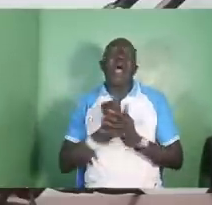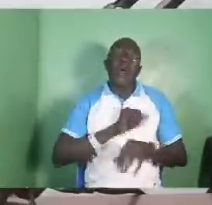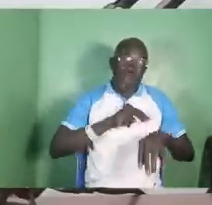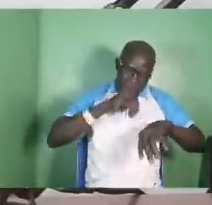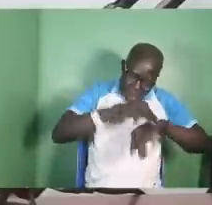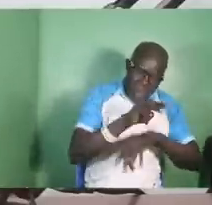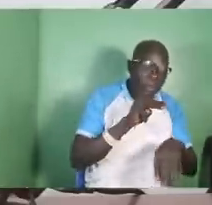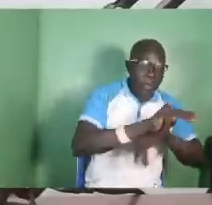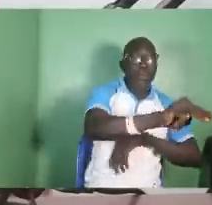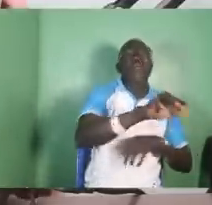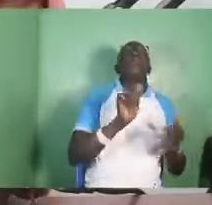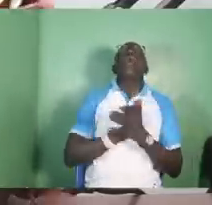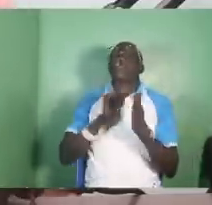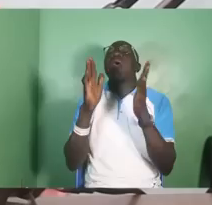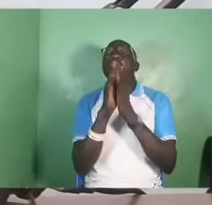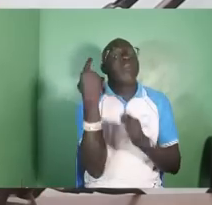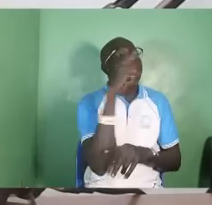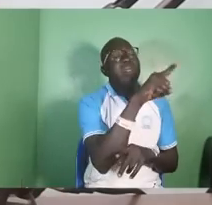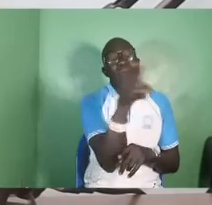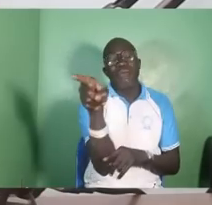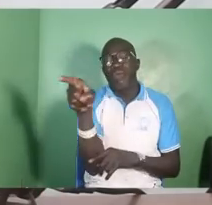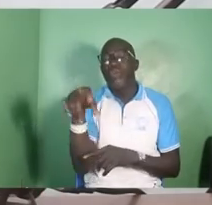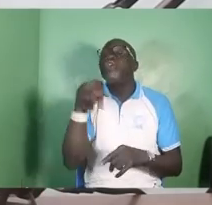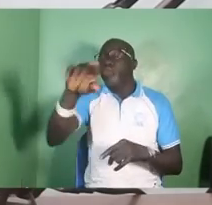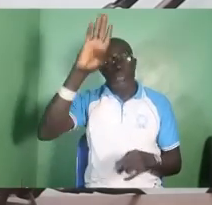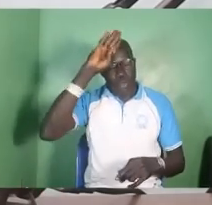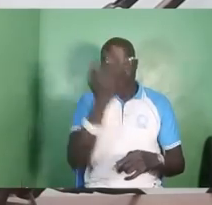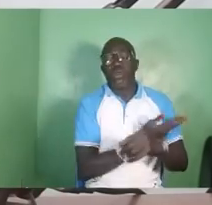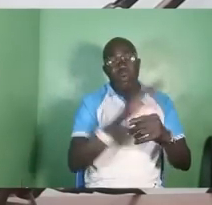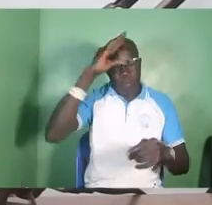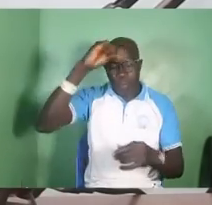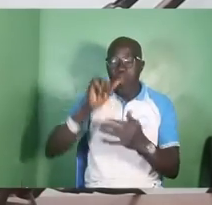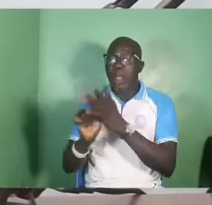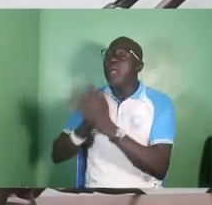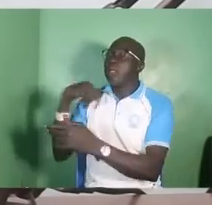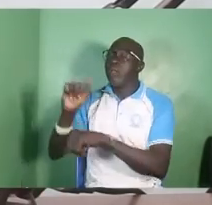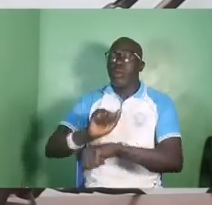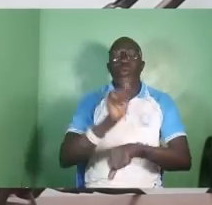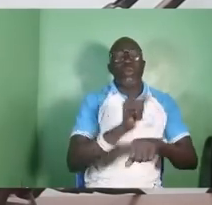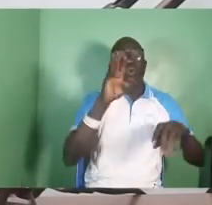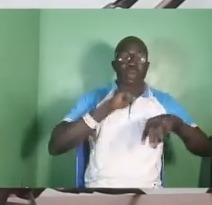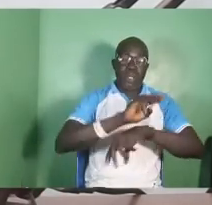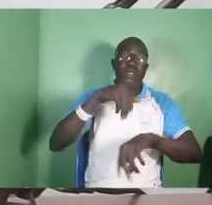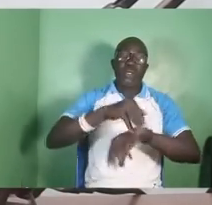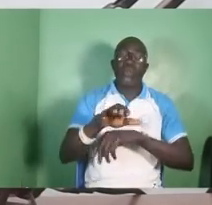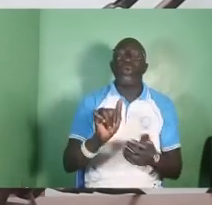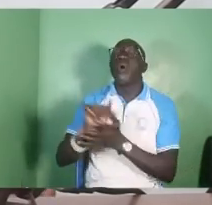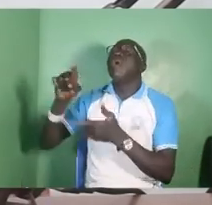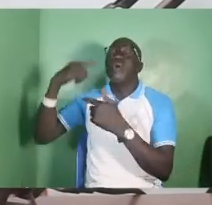I will deliver the message. But I pray for you, son of man. The message that I send you for